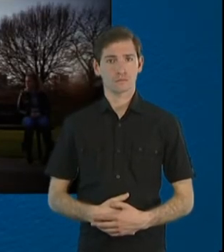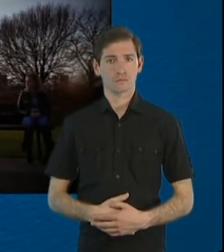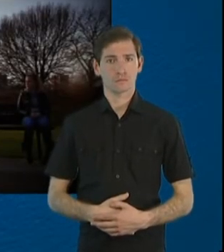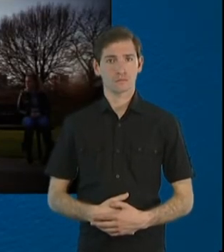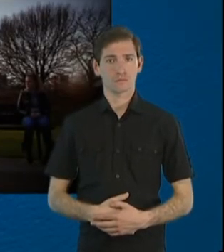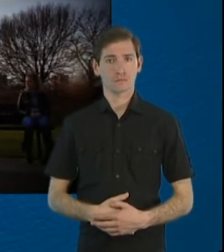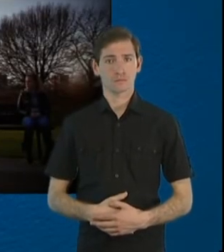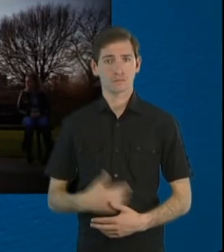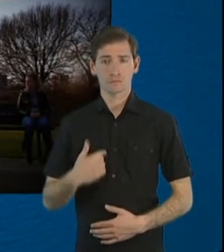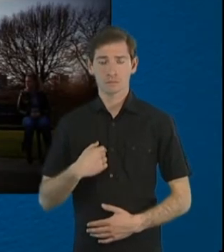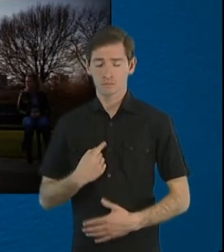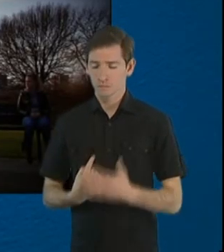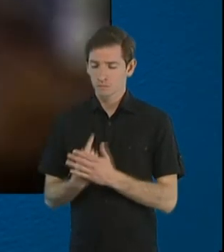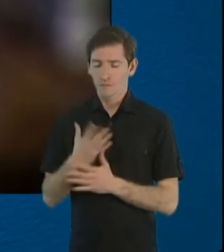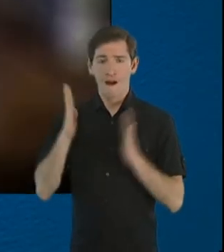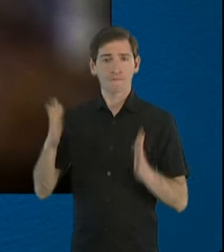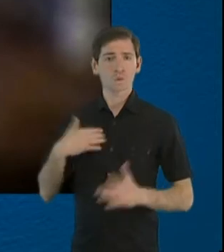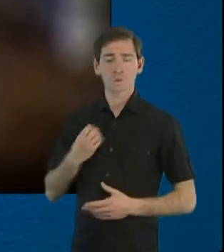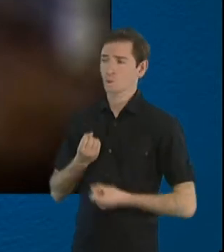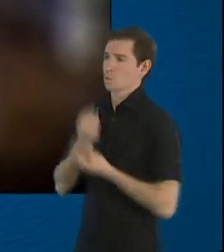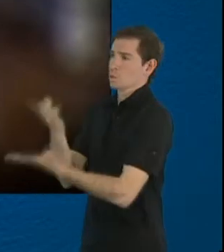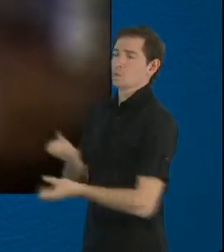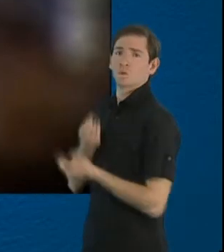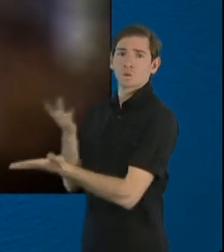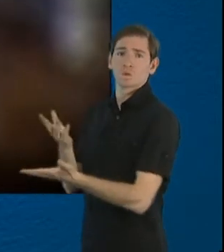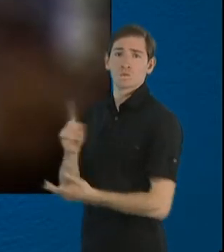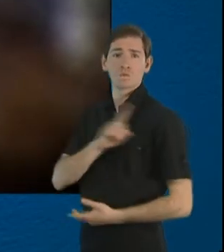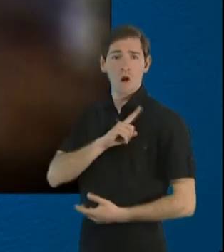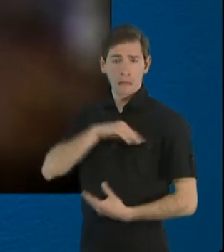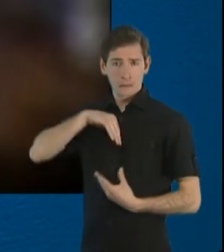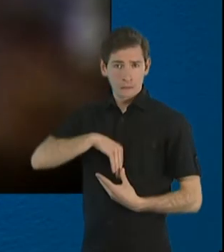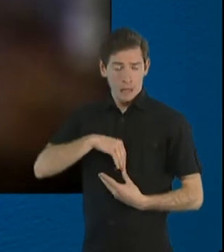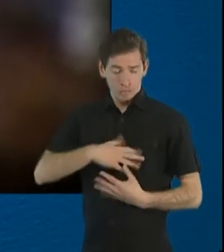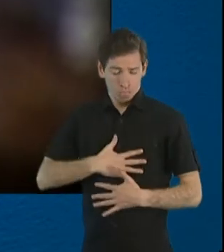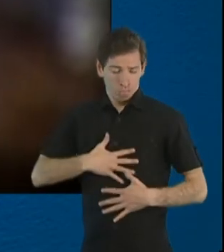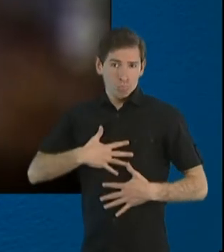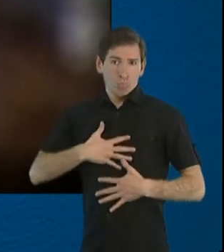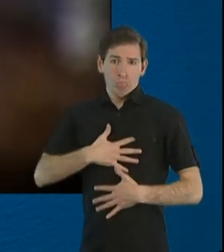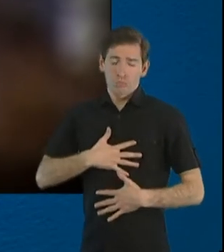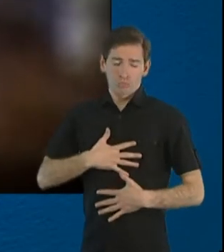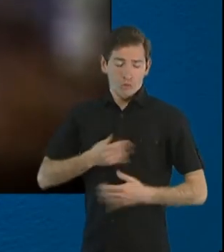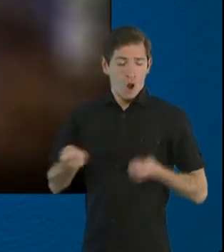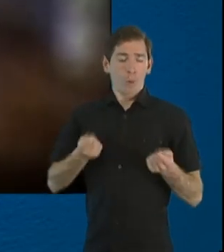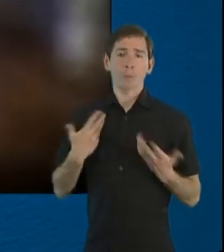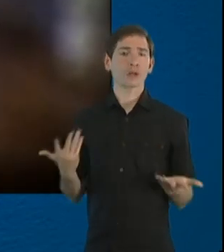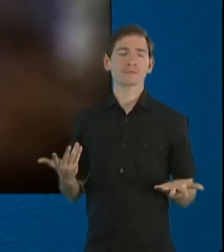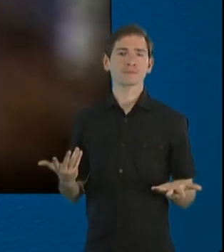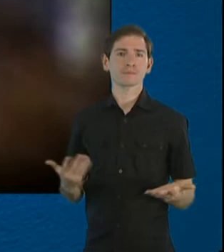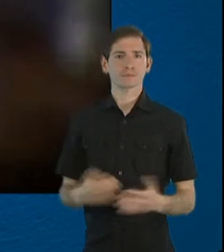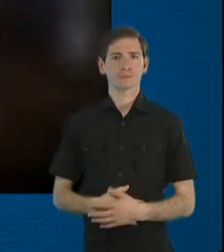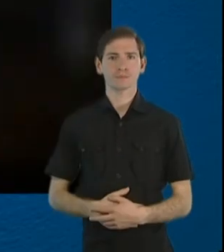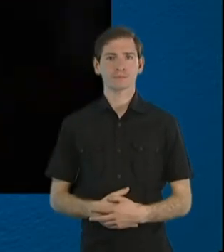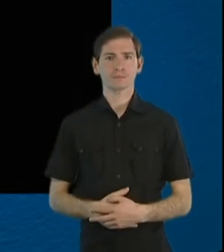It just got to the point where I had to tell someone because it was literally eating me up inside and I just couldn't do with it anymore.